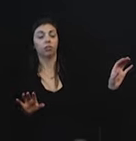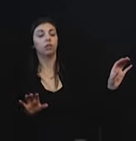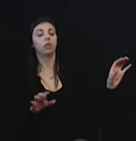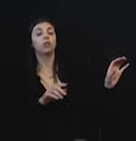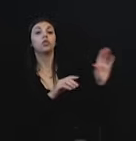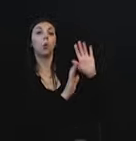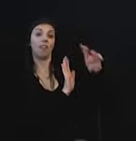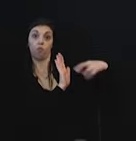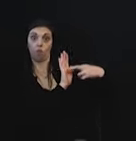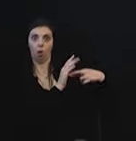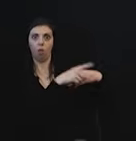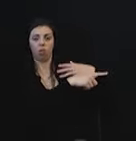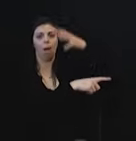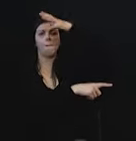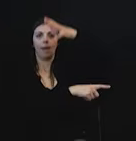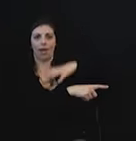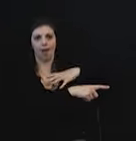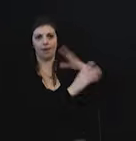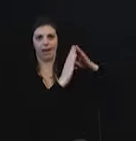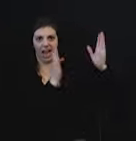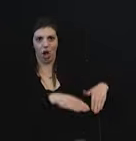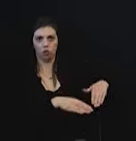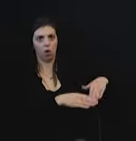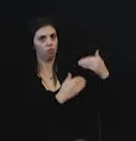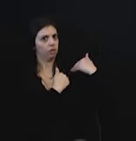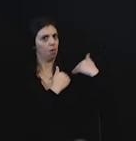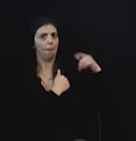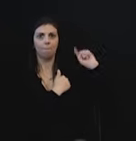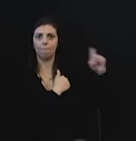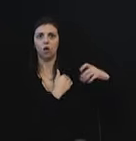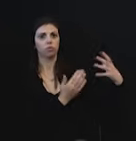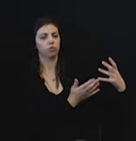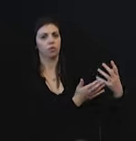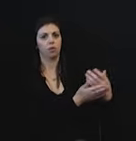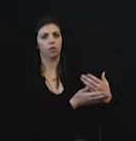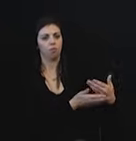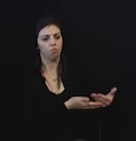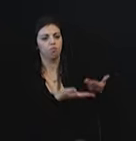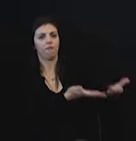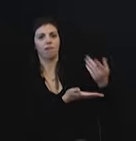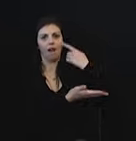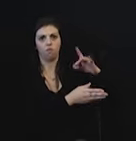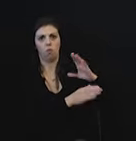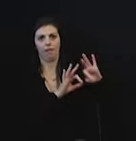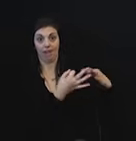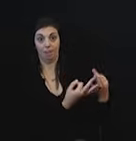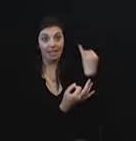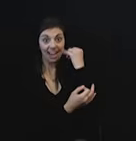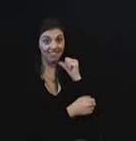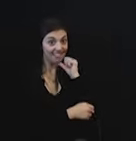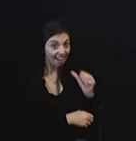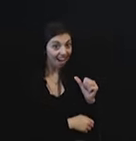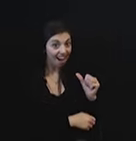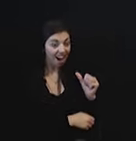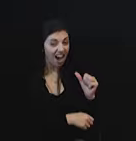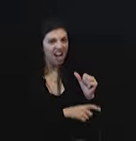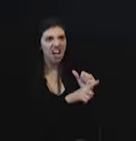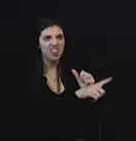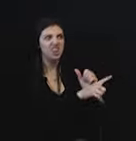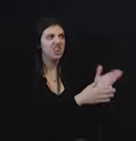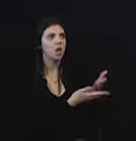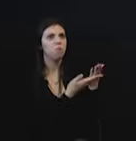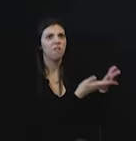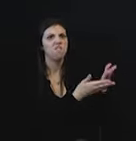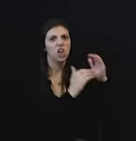man of the house, their responsibility is to provide for the family. And if they aren't doing that, they are putting shame